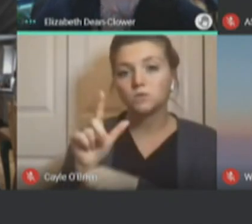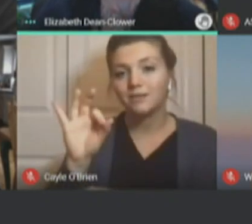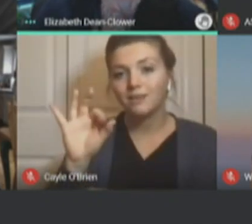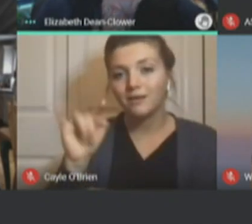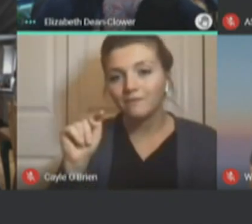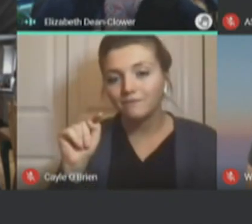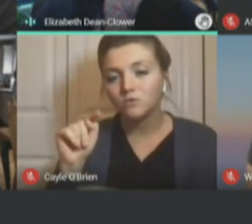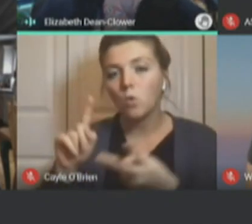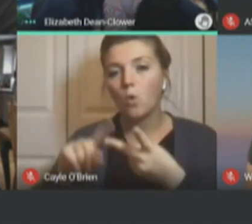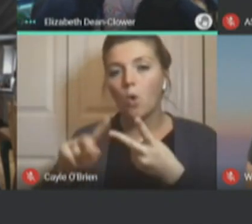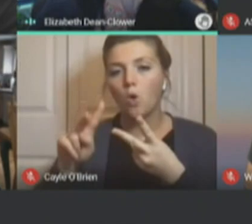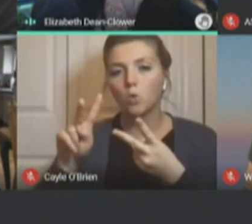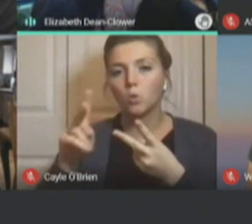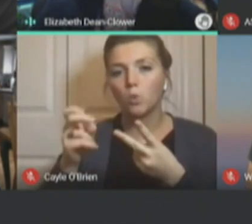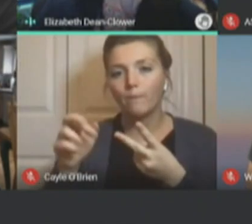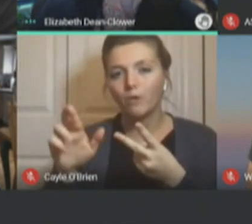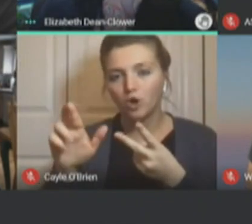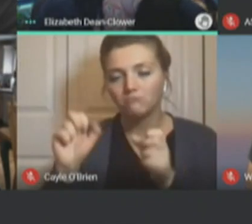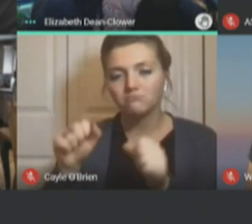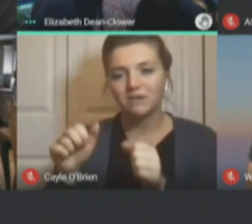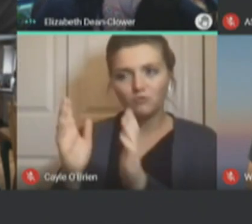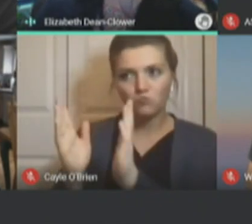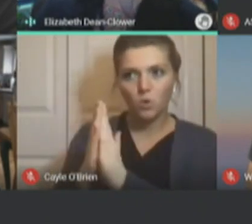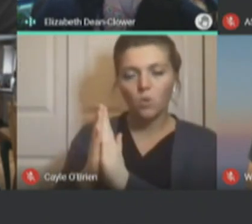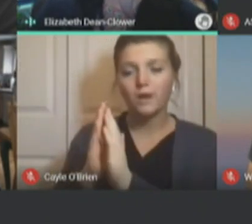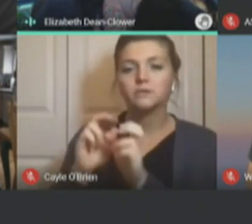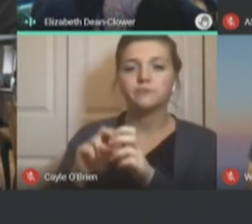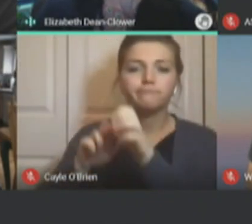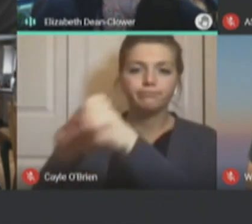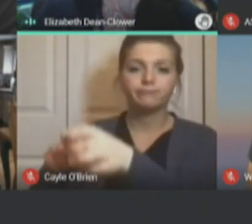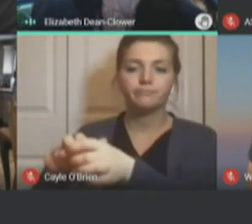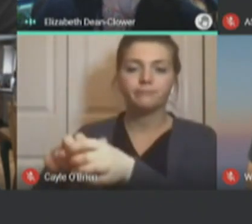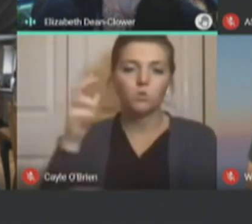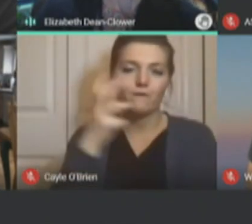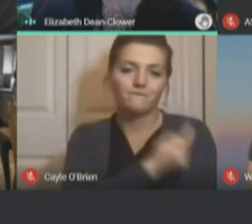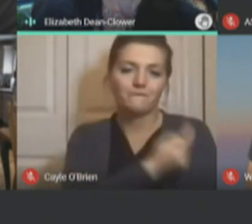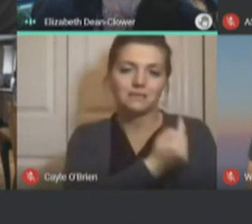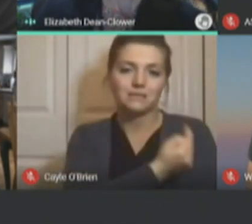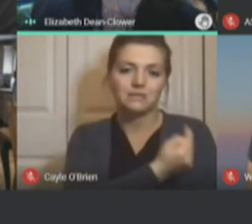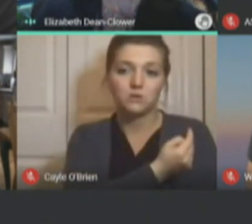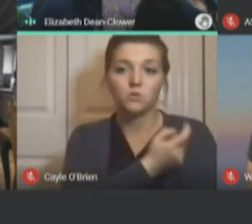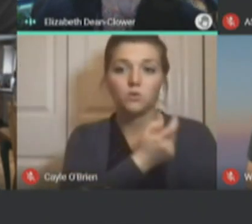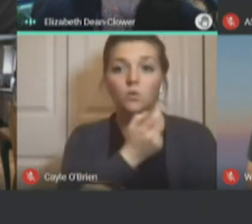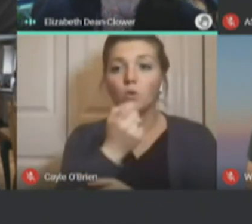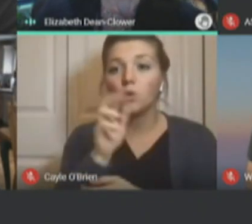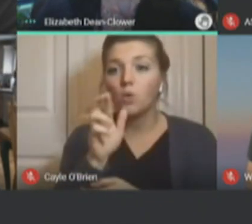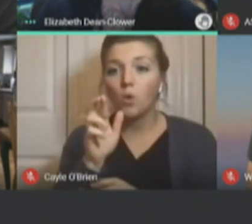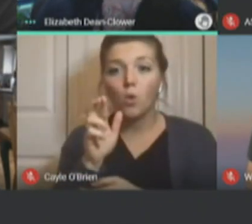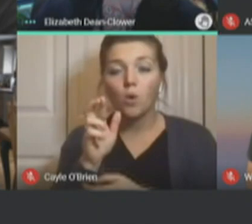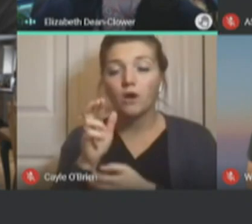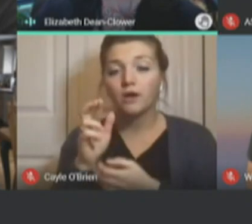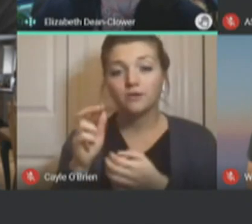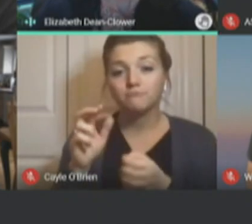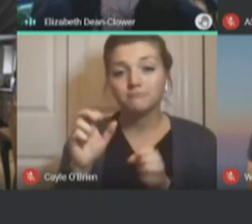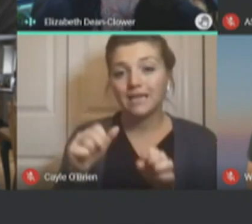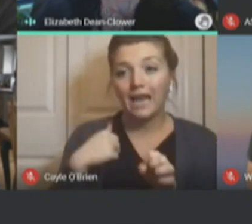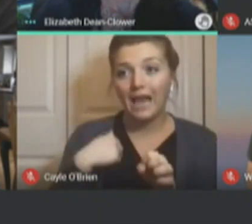sites, or for one other round trip, two other individual trips